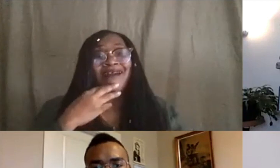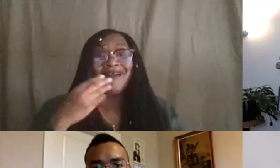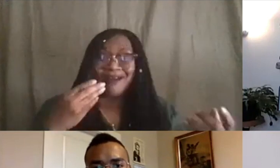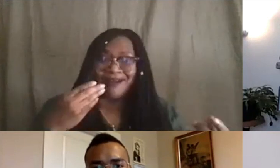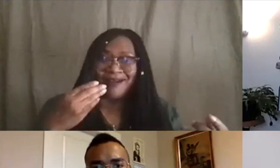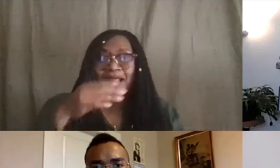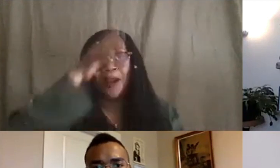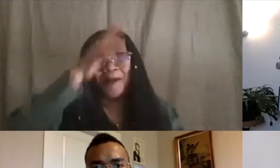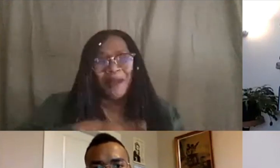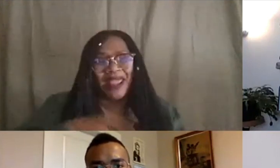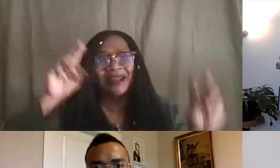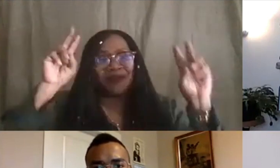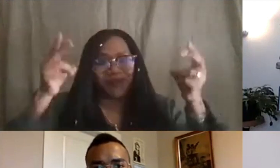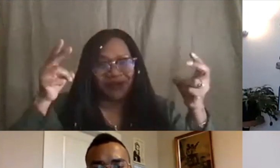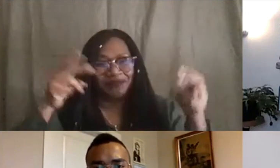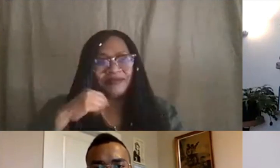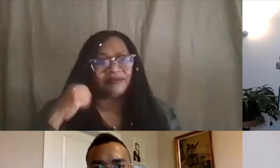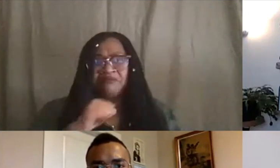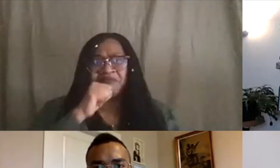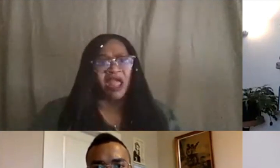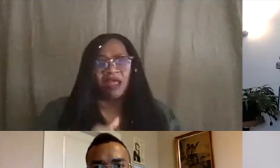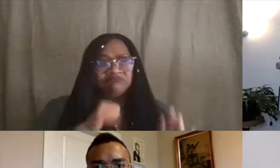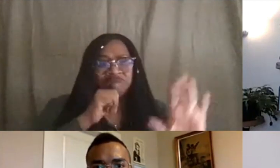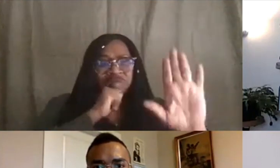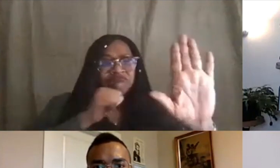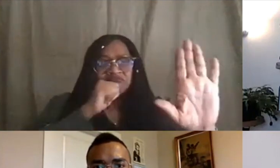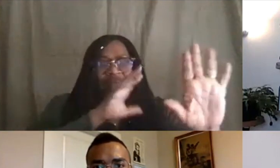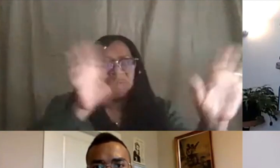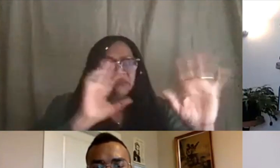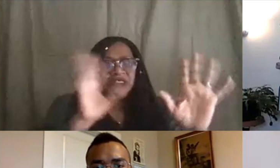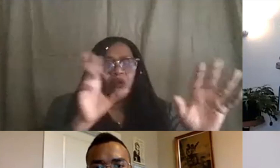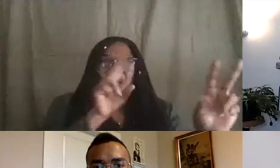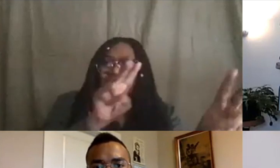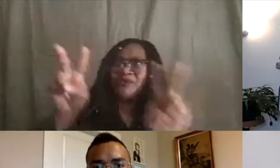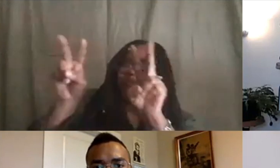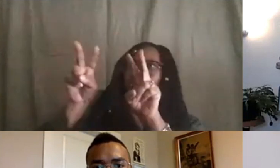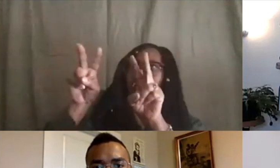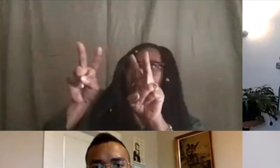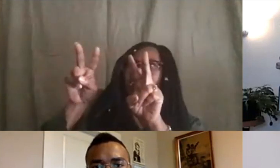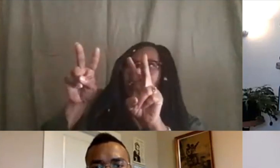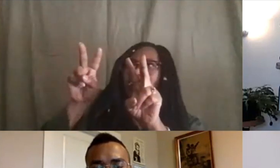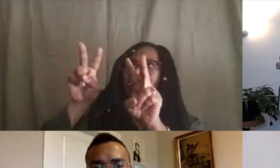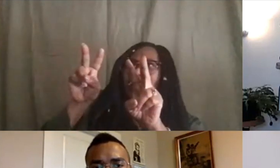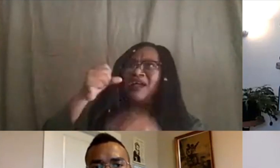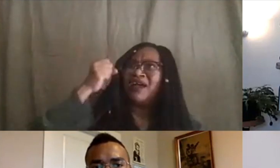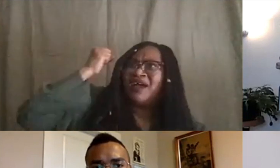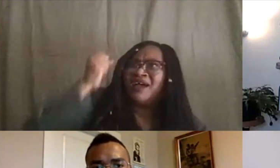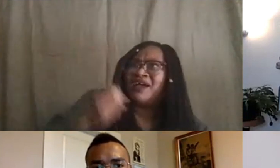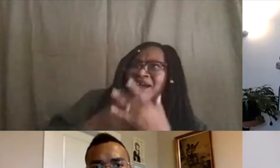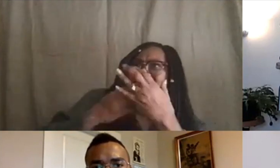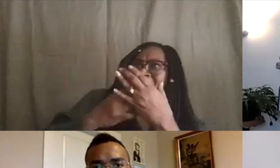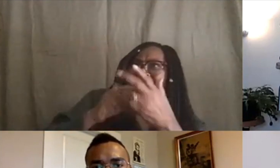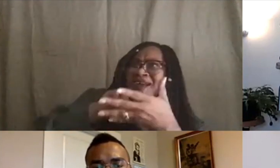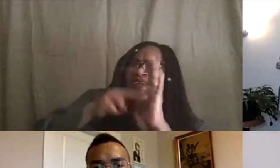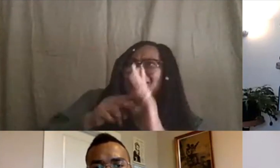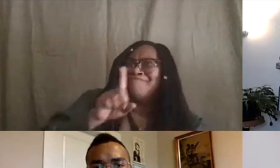is unwilling witness to the lynching, and it is that which cements his exit from speaking